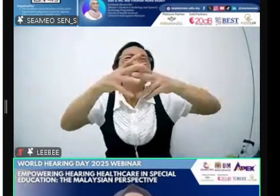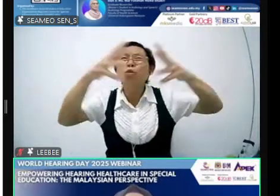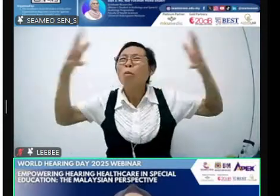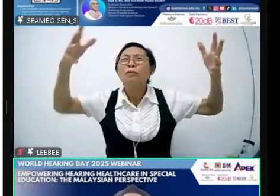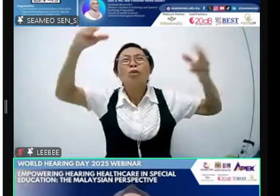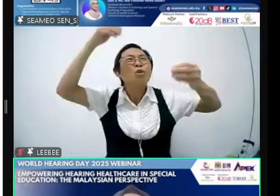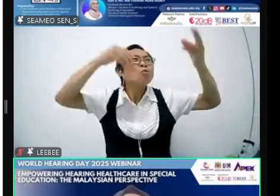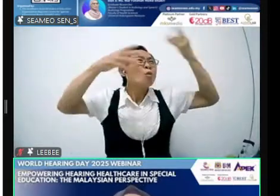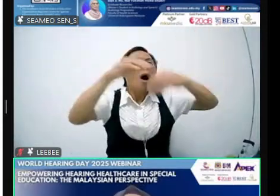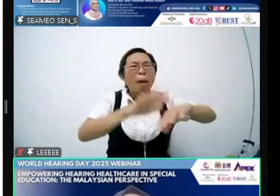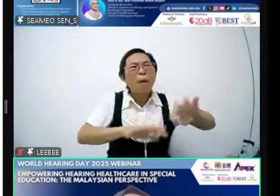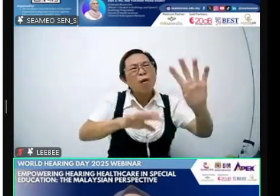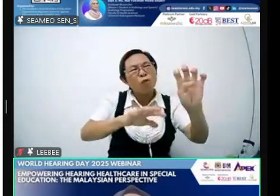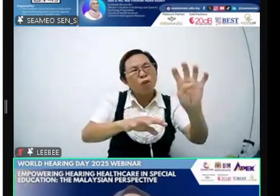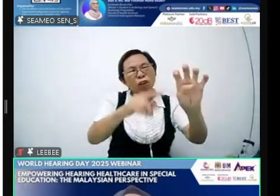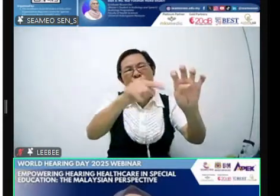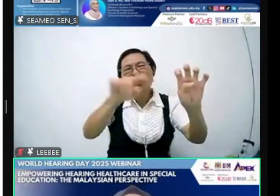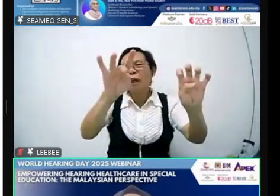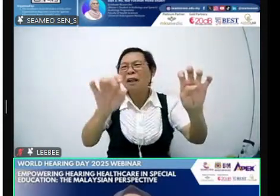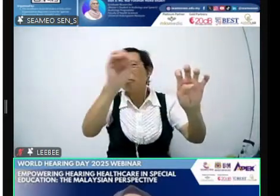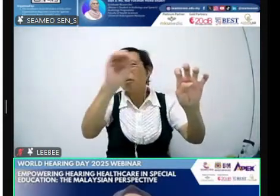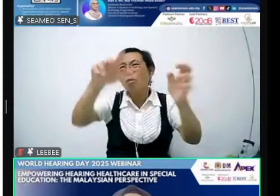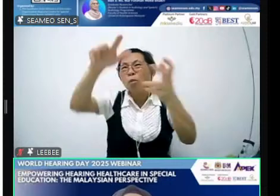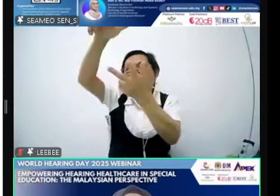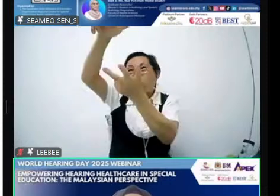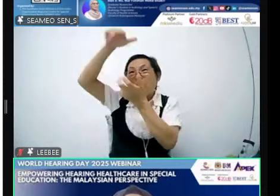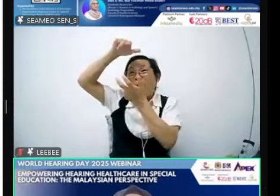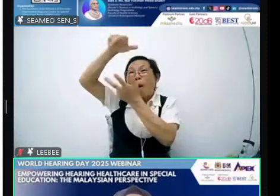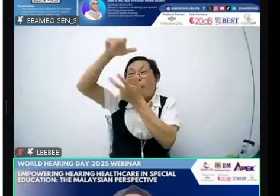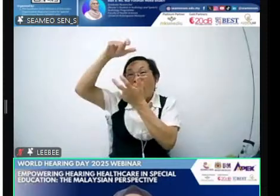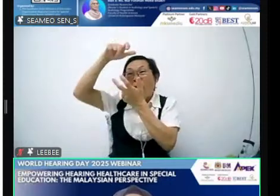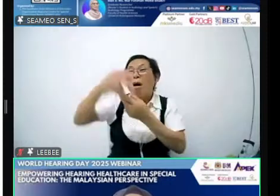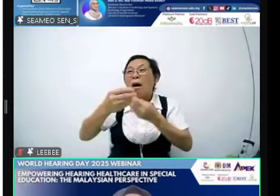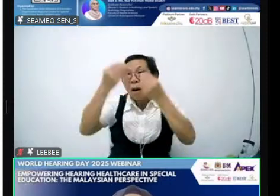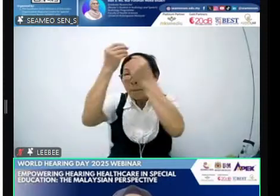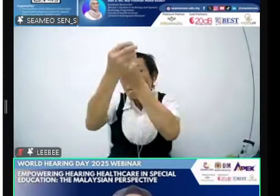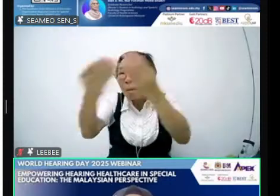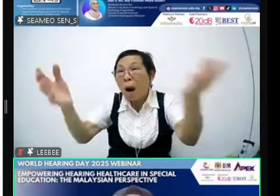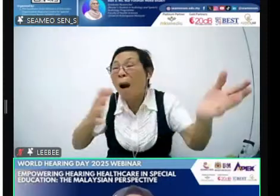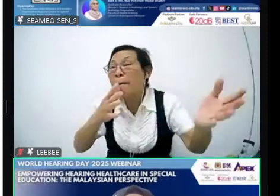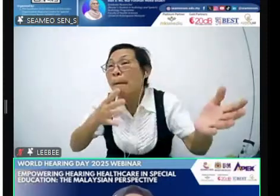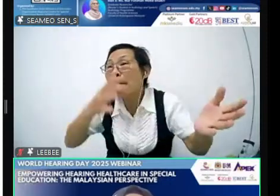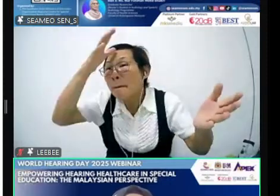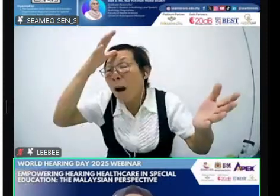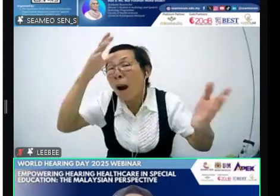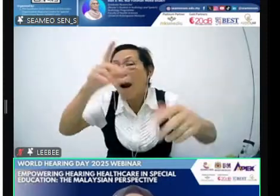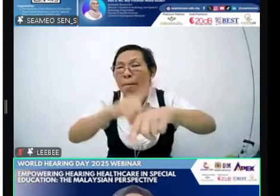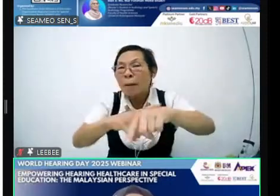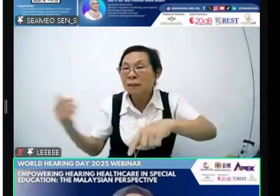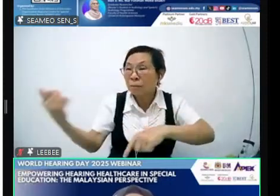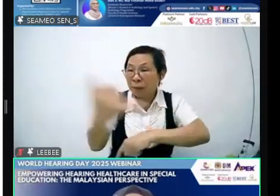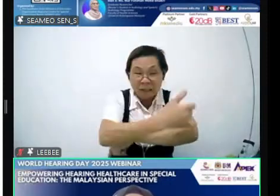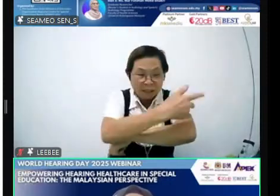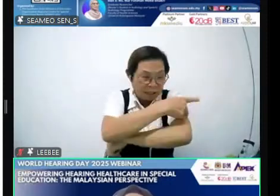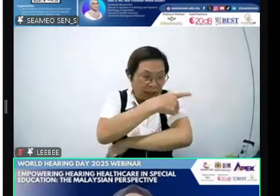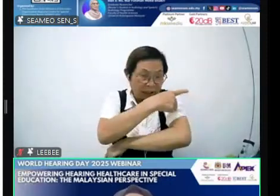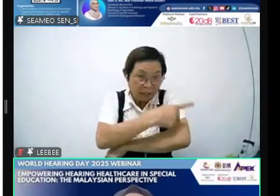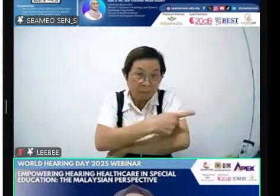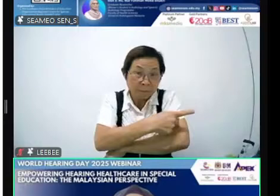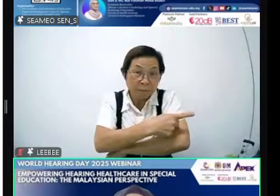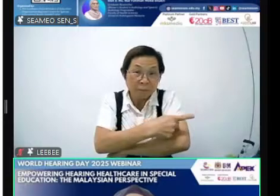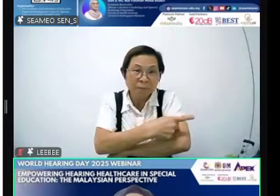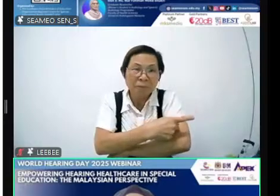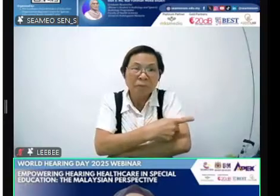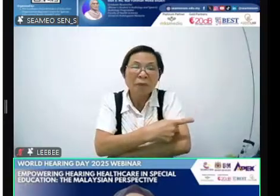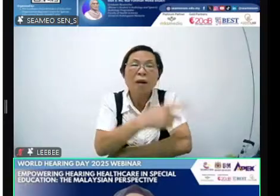about 40 to 80% of information that we provided to parents during these busy clinics is forgotten immediately,